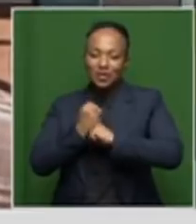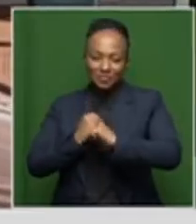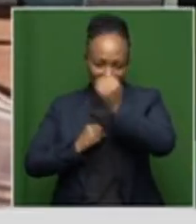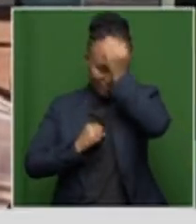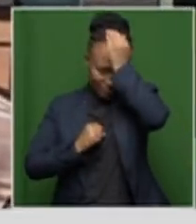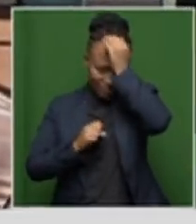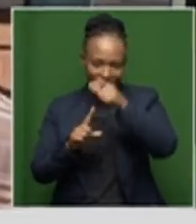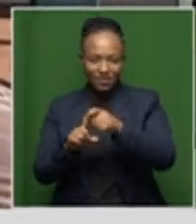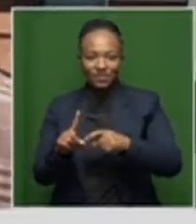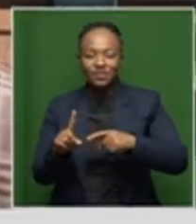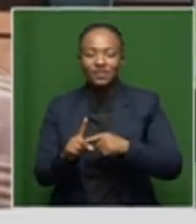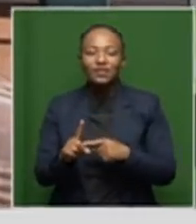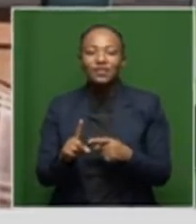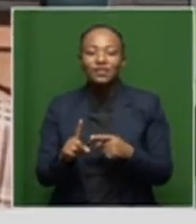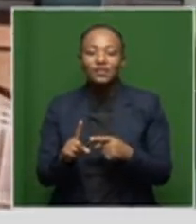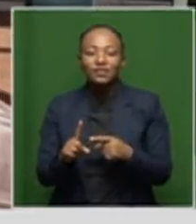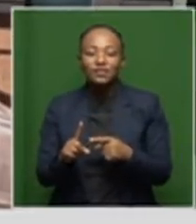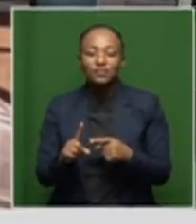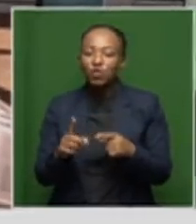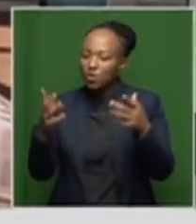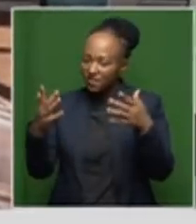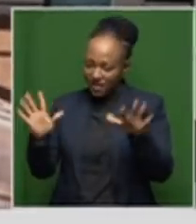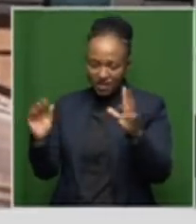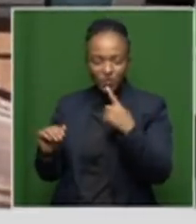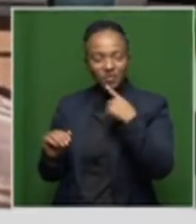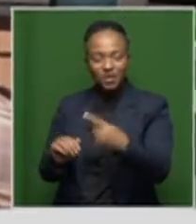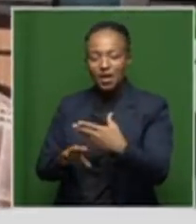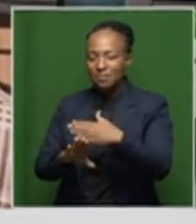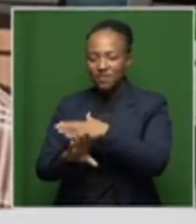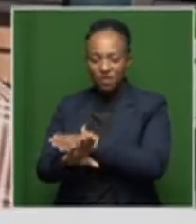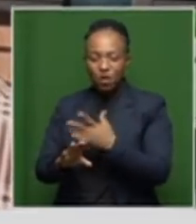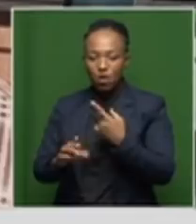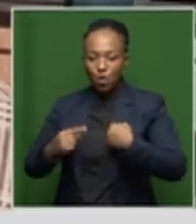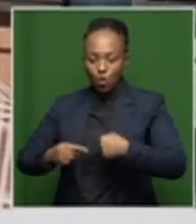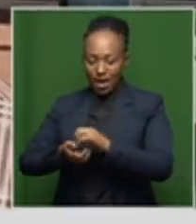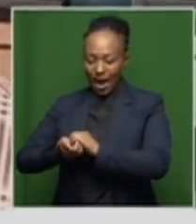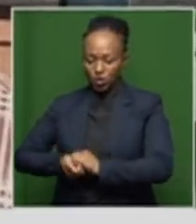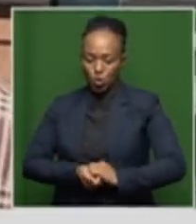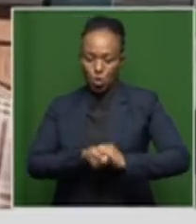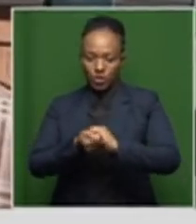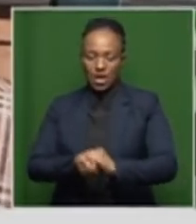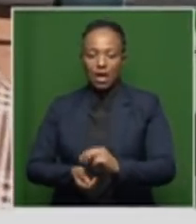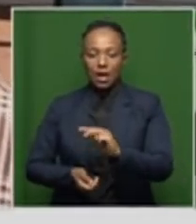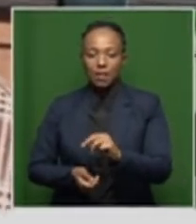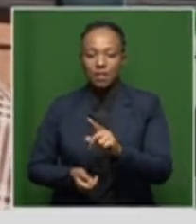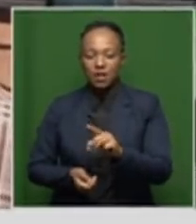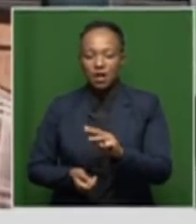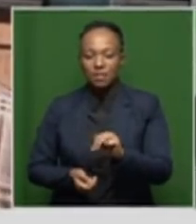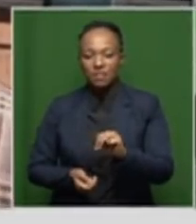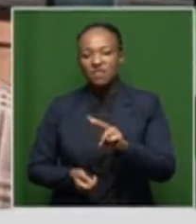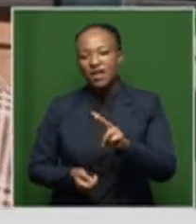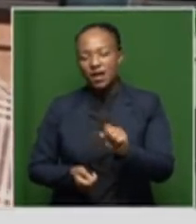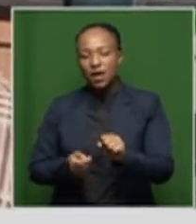why? We have said it in the past that as an association, we have resolved on this matter that Comrade